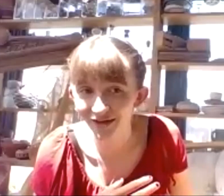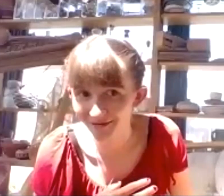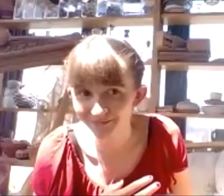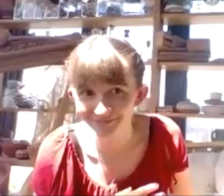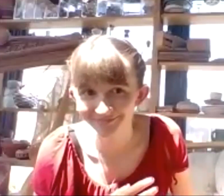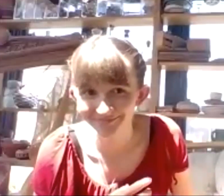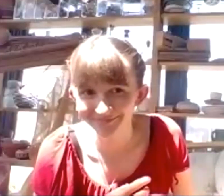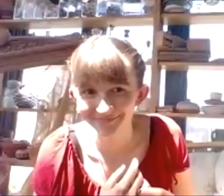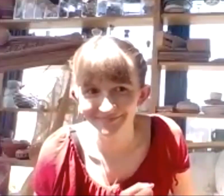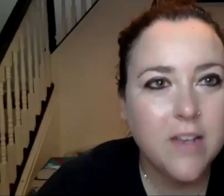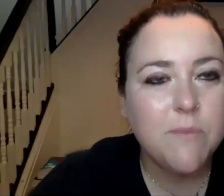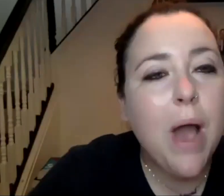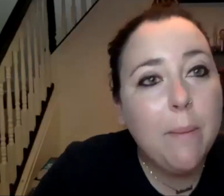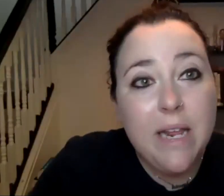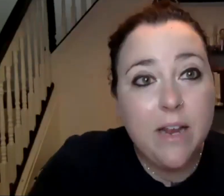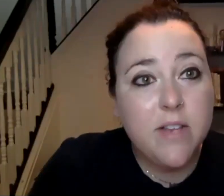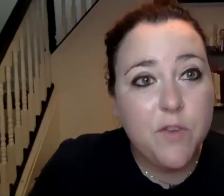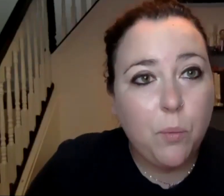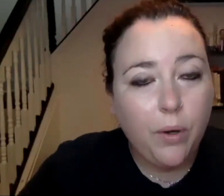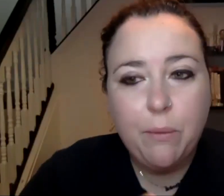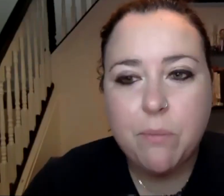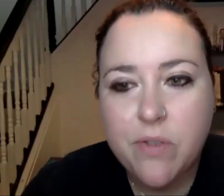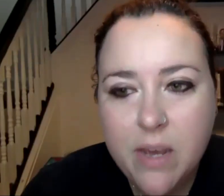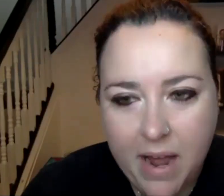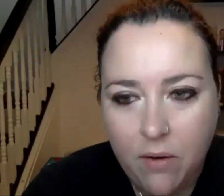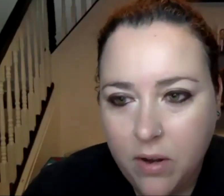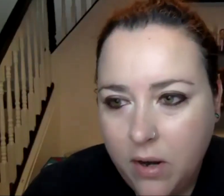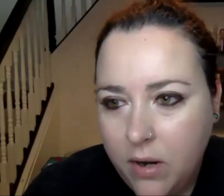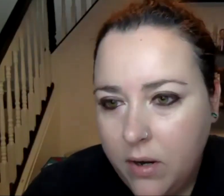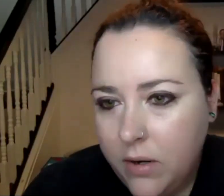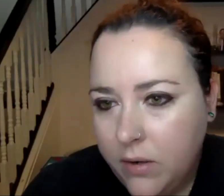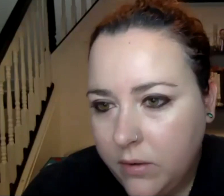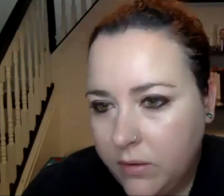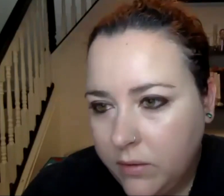yeah. That's awesome. So how many years have you been working with the museum now?